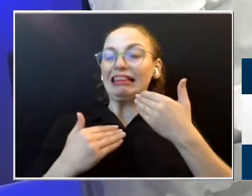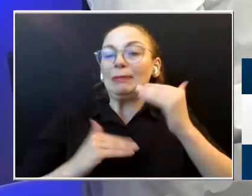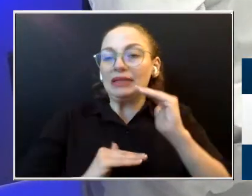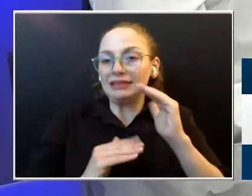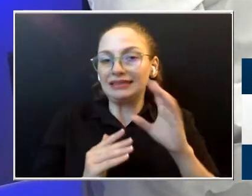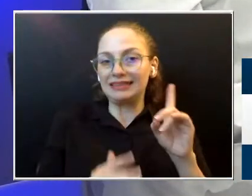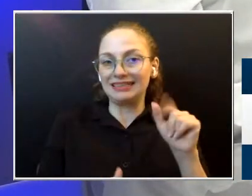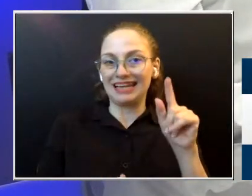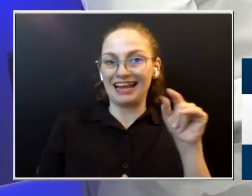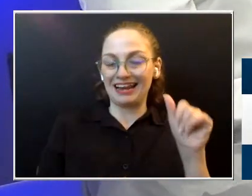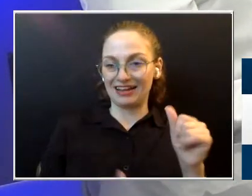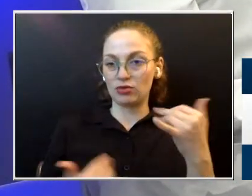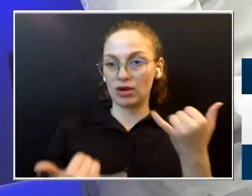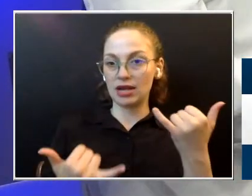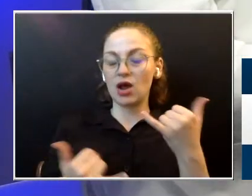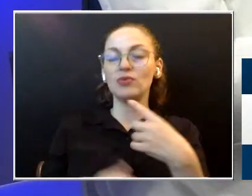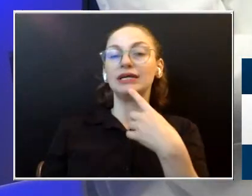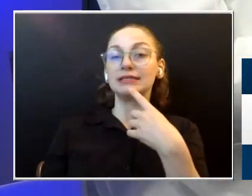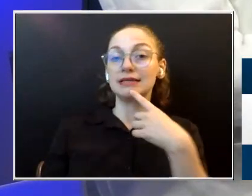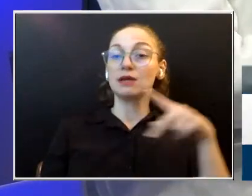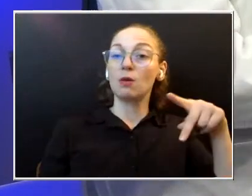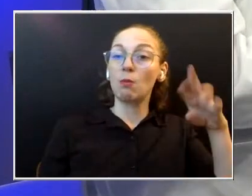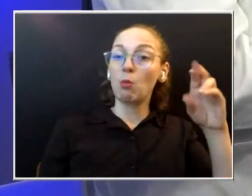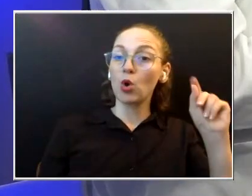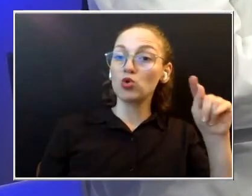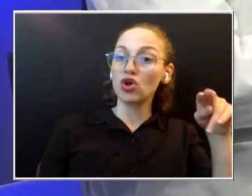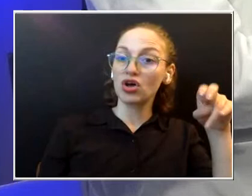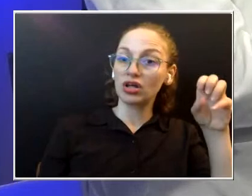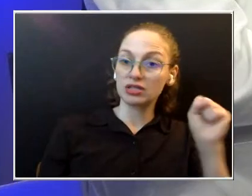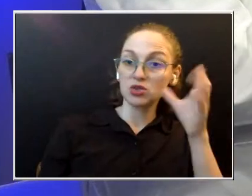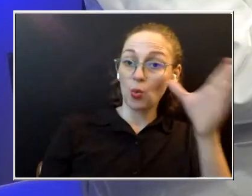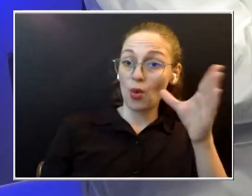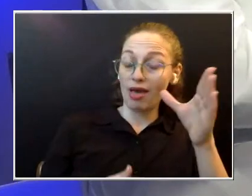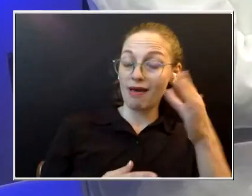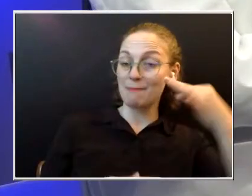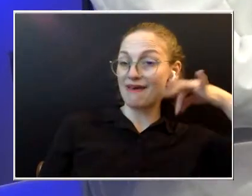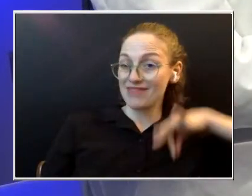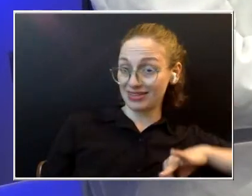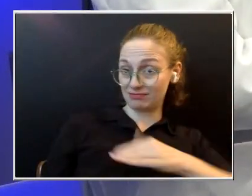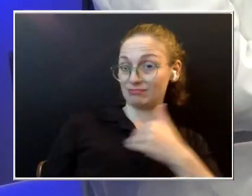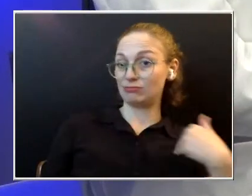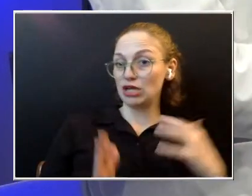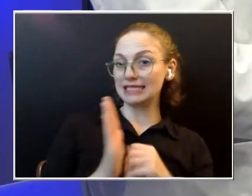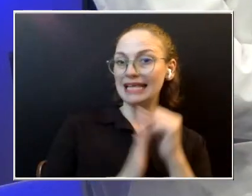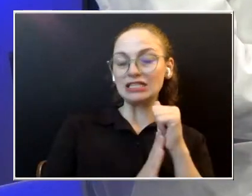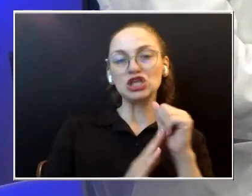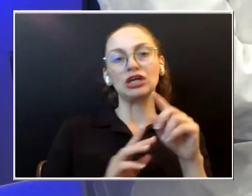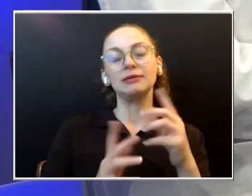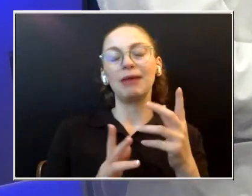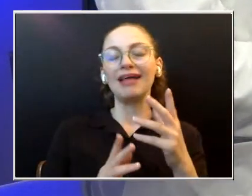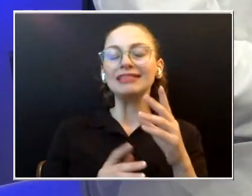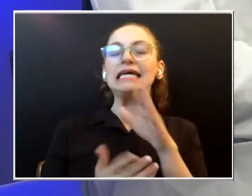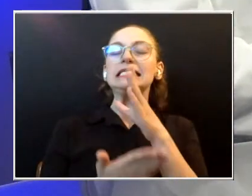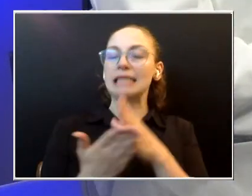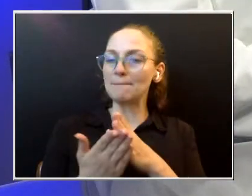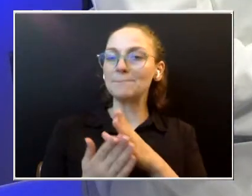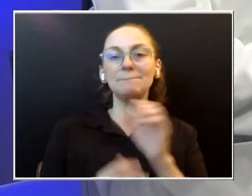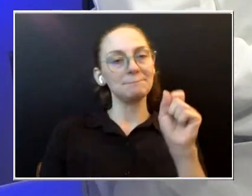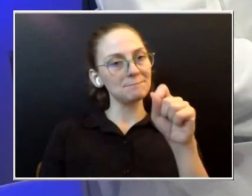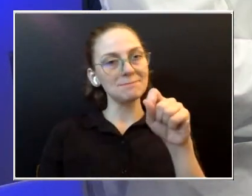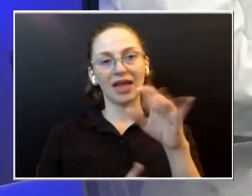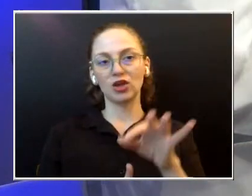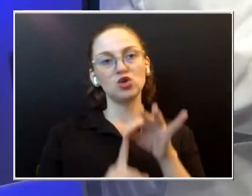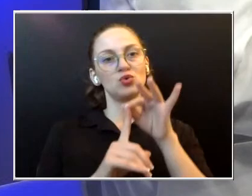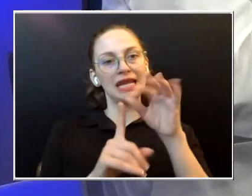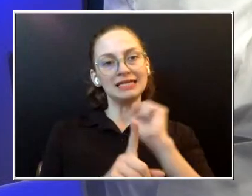be remarkably helpful. But those situations are pretty unique. So I brought 3 patients that I've recently treated with proton therapy to try and illustrate